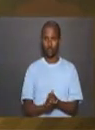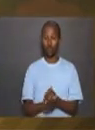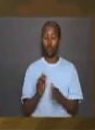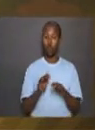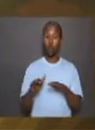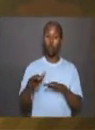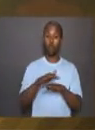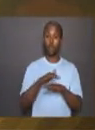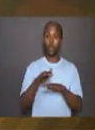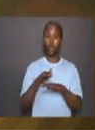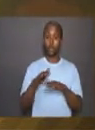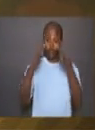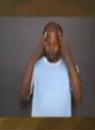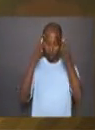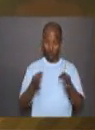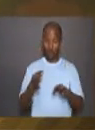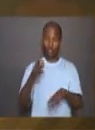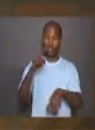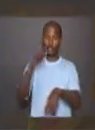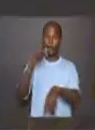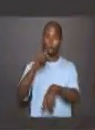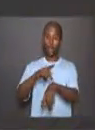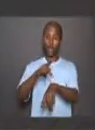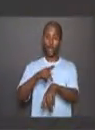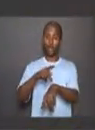over the specified time period.